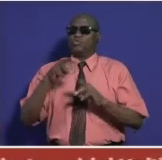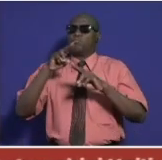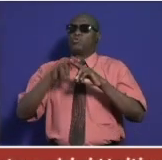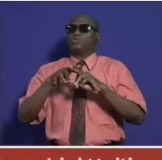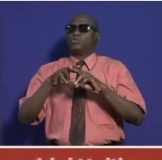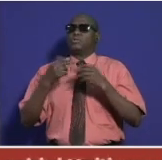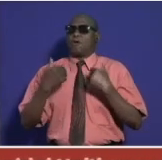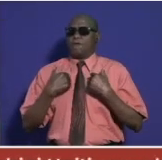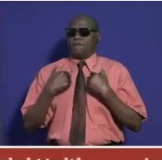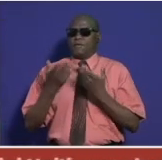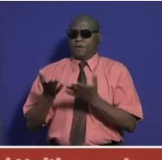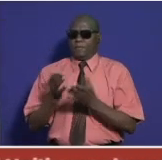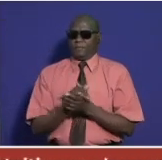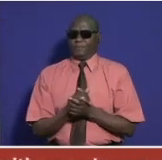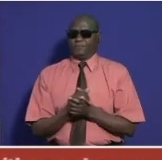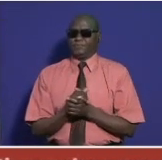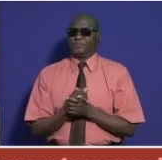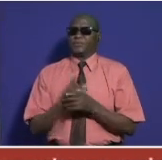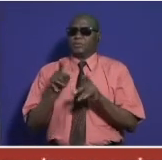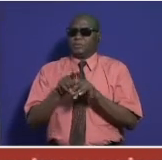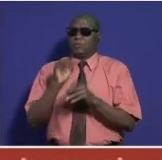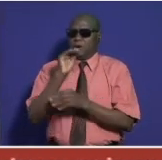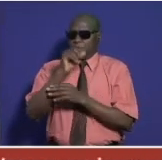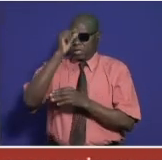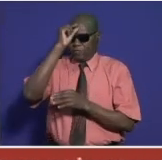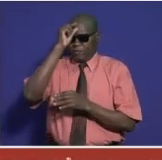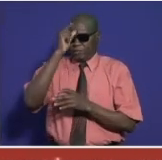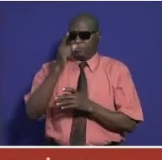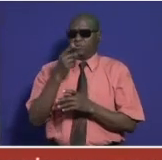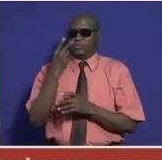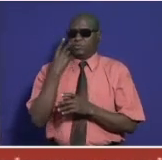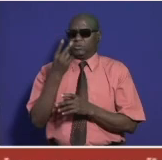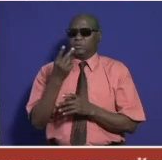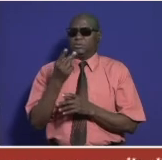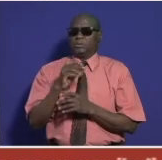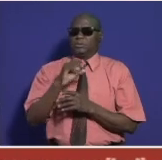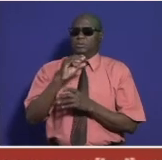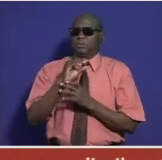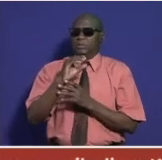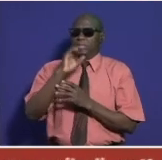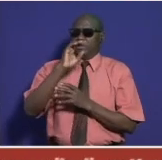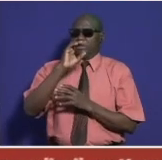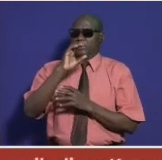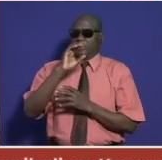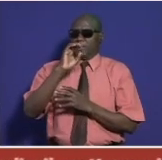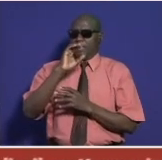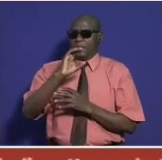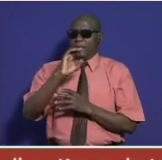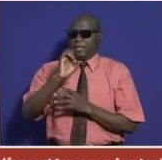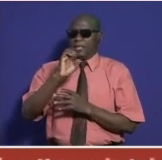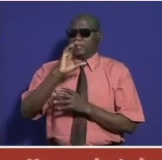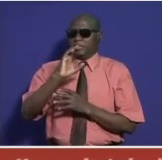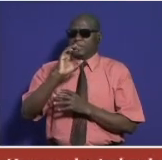hold. Oyu alishinikiza serikali kuangazia maslahi ya shule za chekechea ECDE, wakidai kuwa kuna maslahi mengi